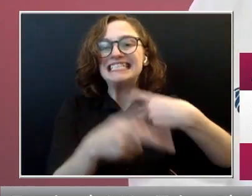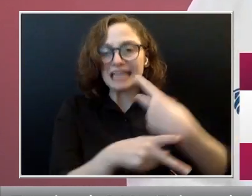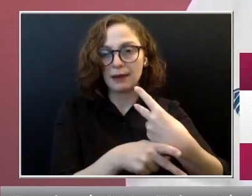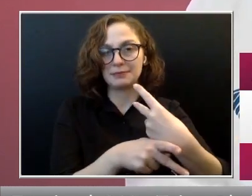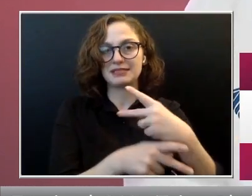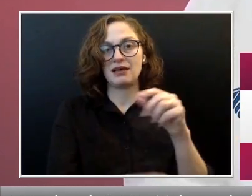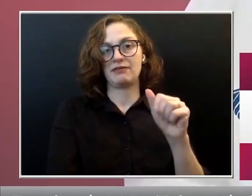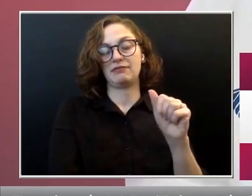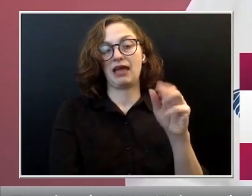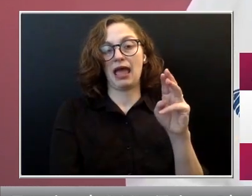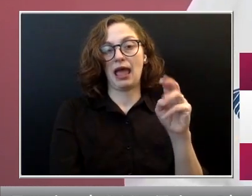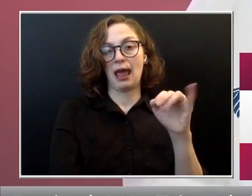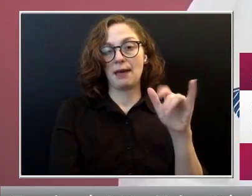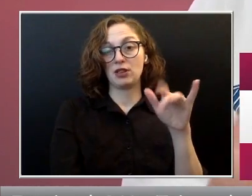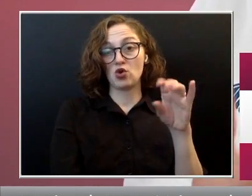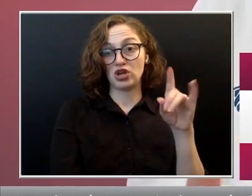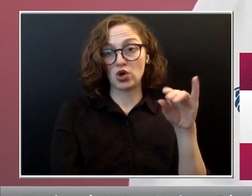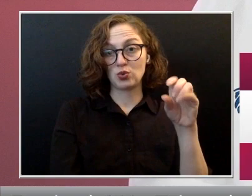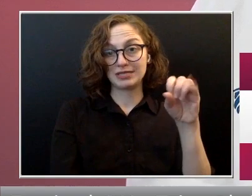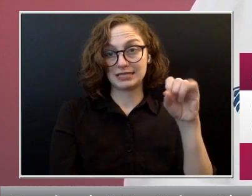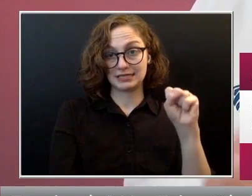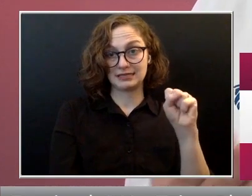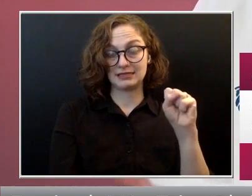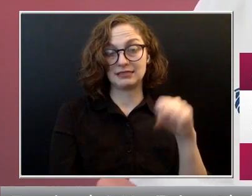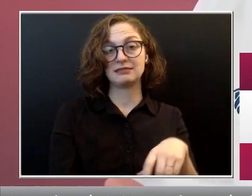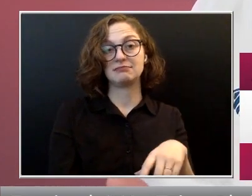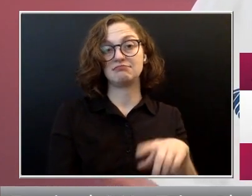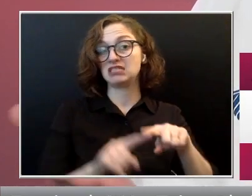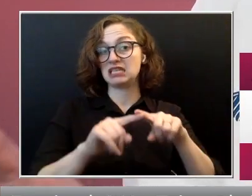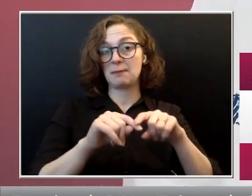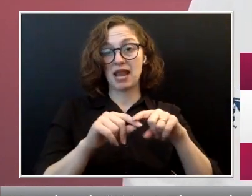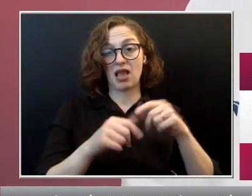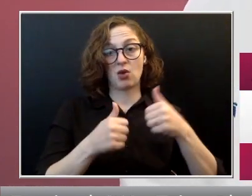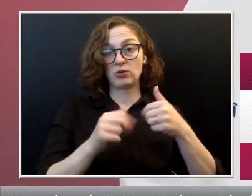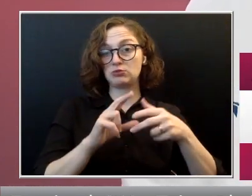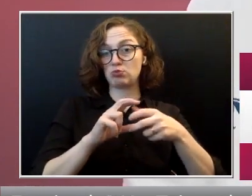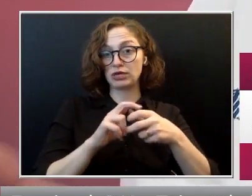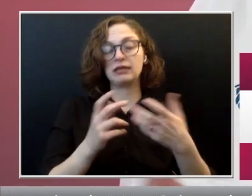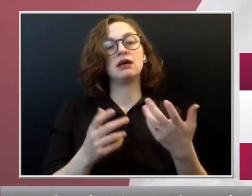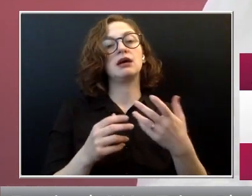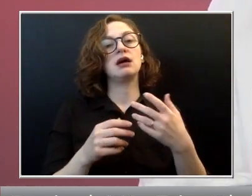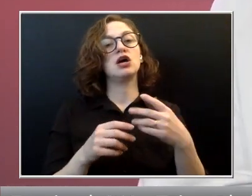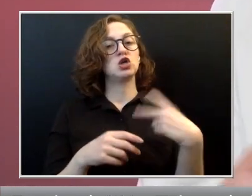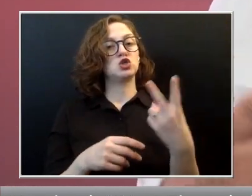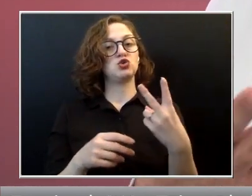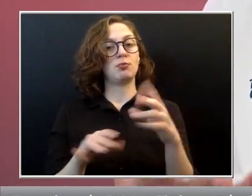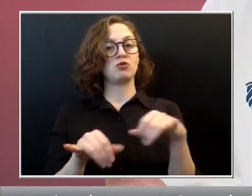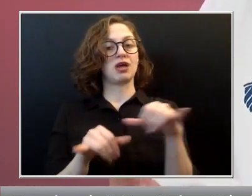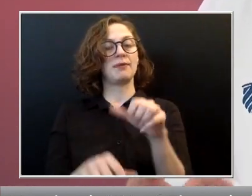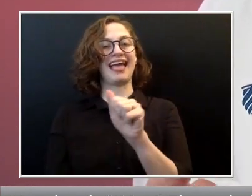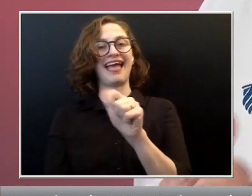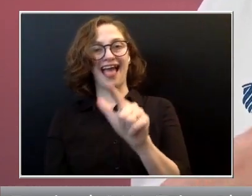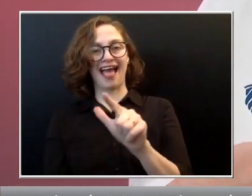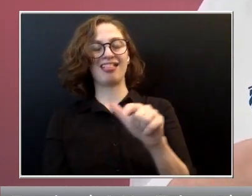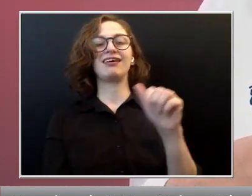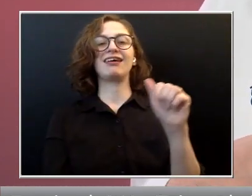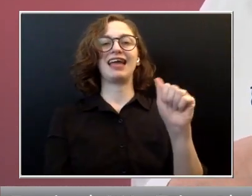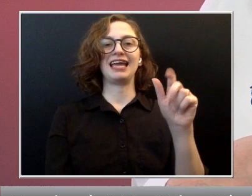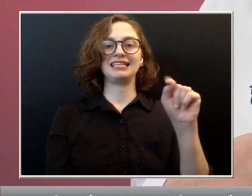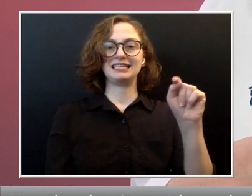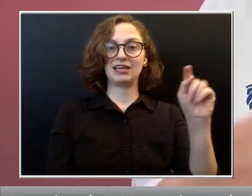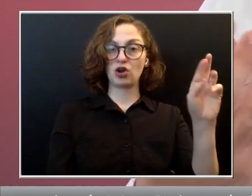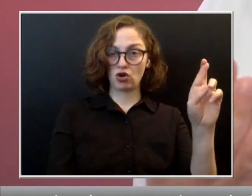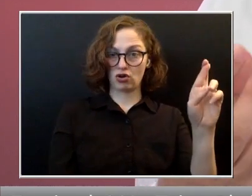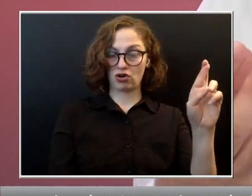what protein builds up. But two most common are AL and ATTR. We discussed about AL. It's a cancer of the